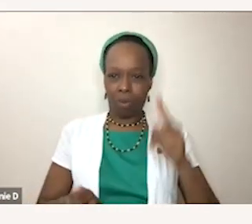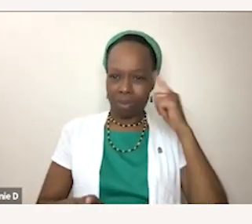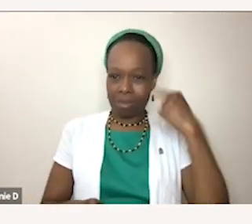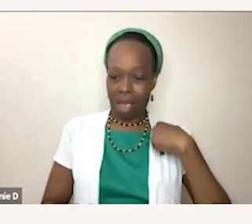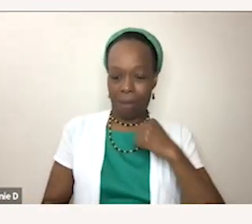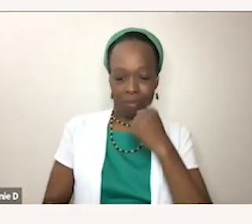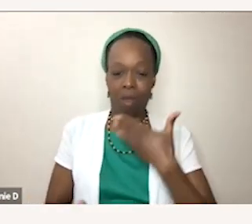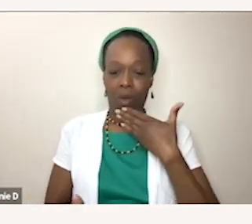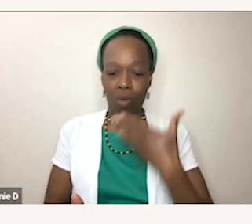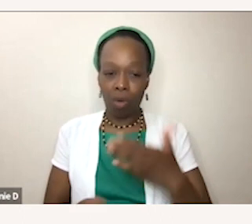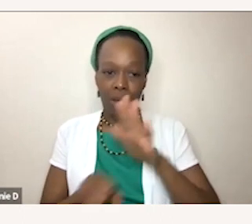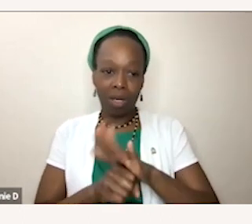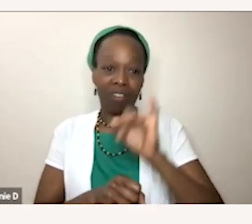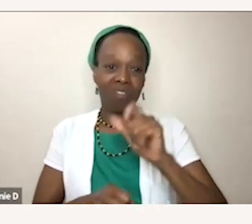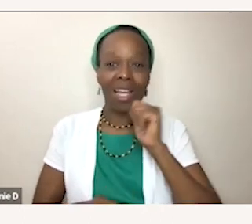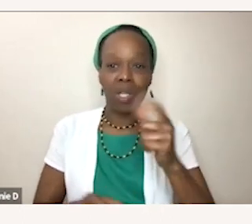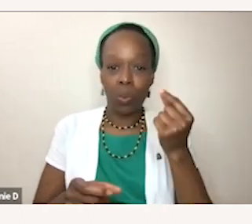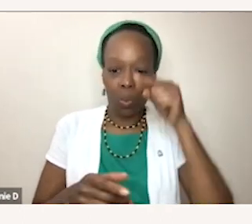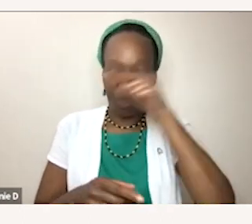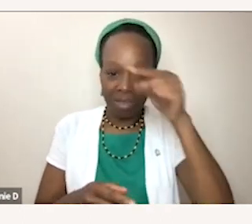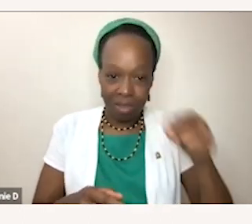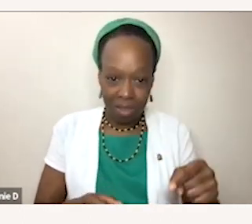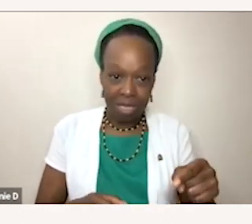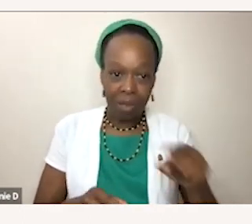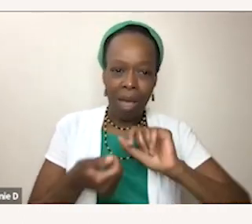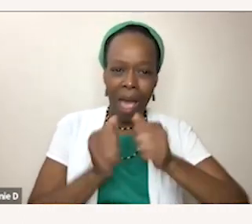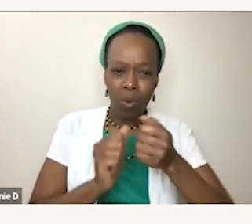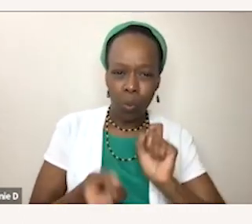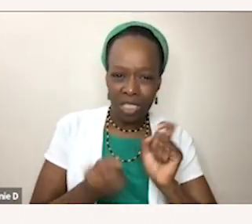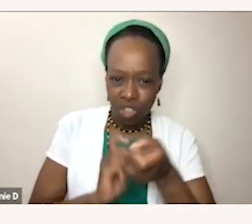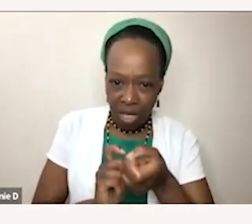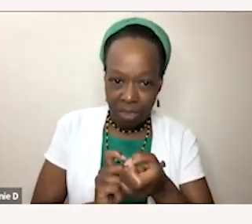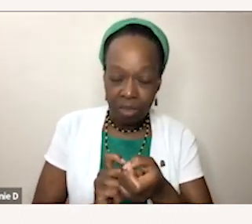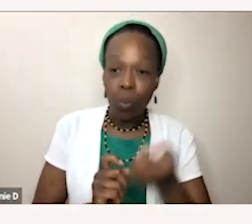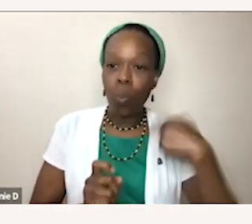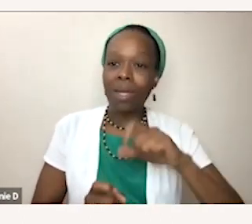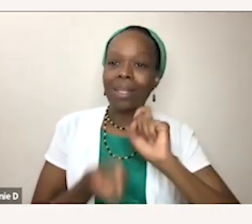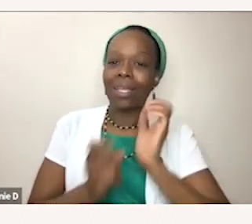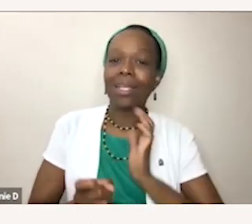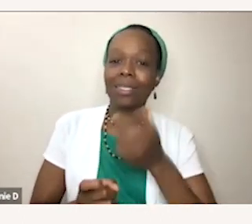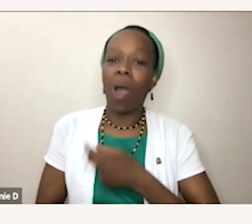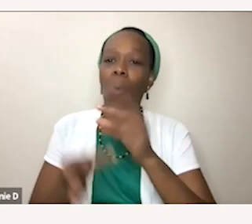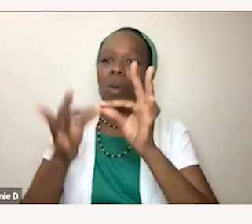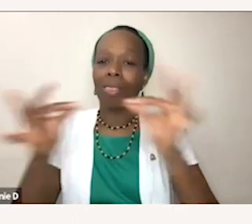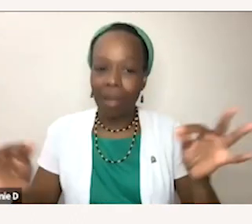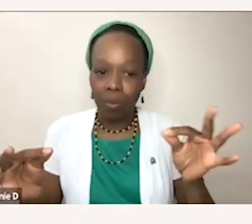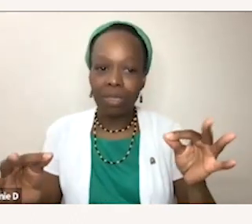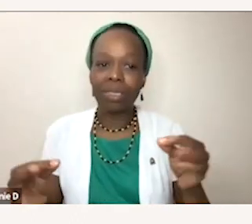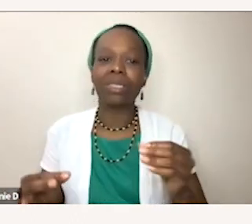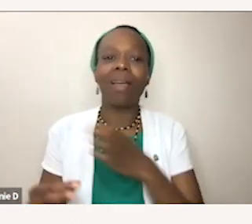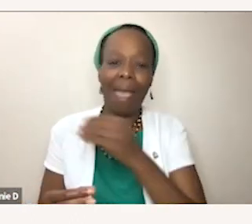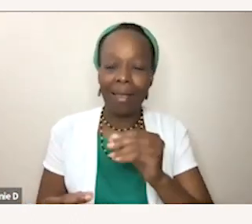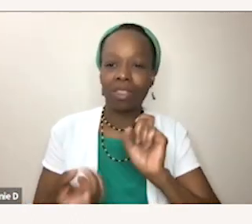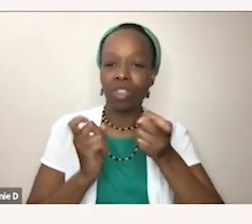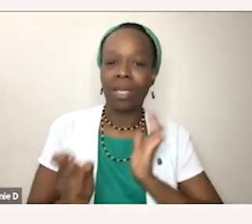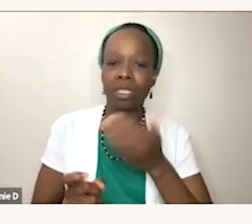this. And we can combat this by making conscious changes to the language we are using, and changing our language actually changes our messaging. And